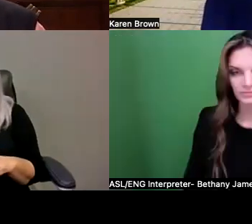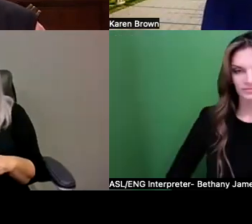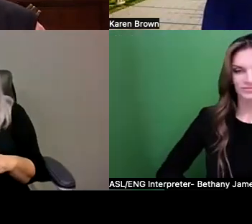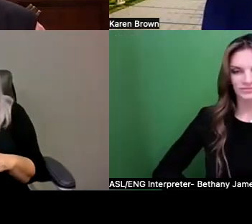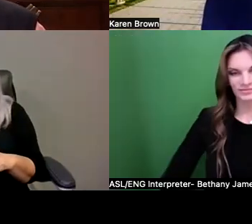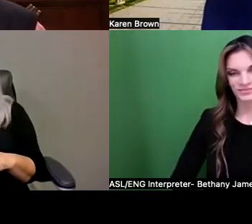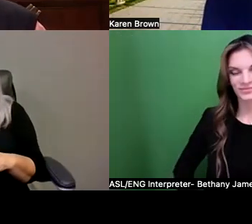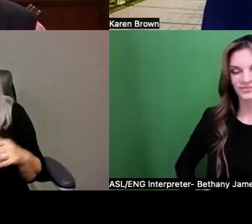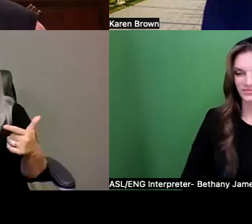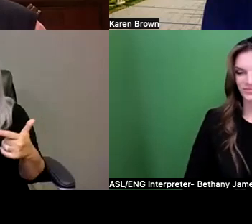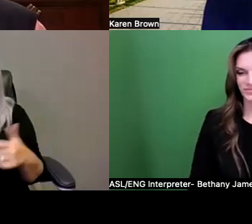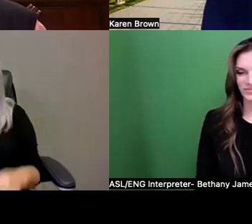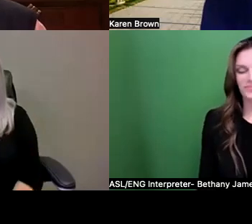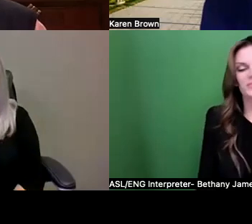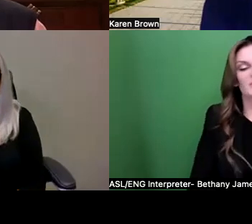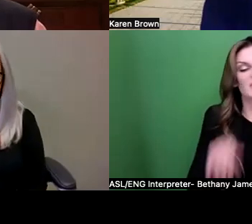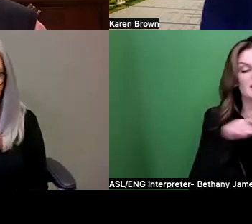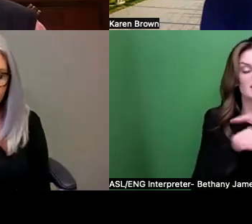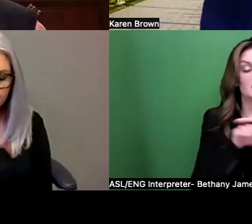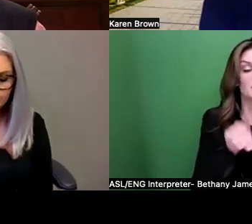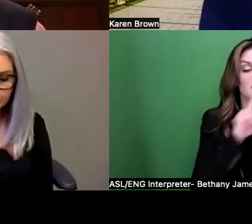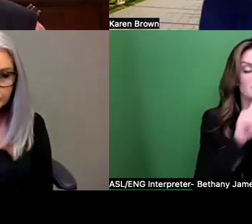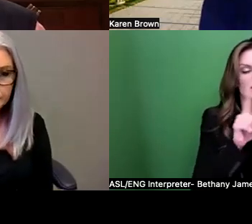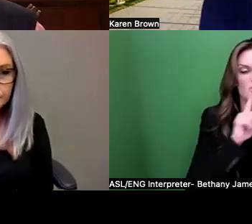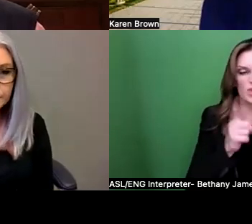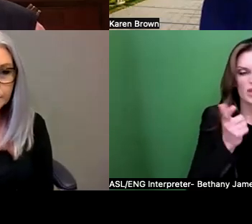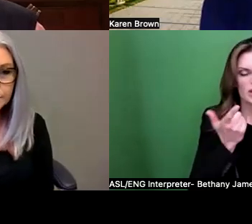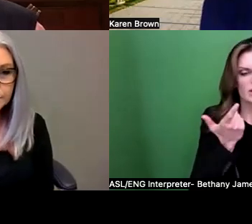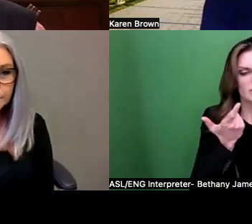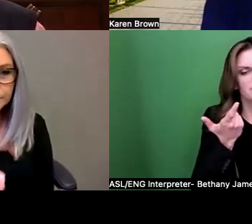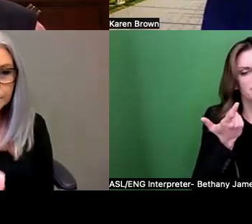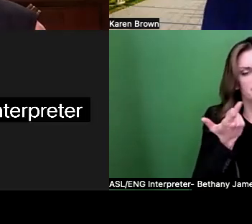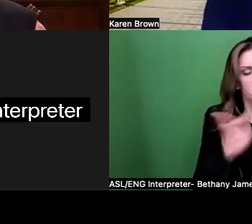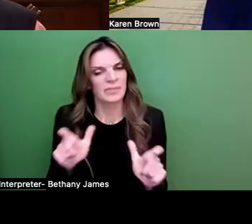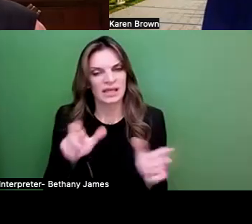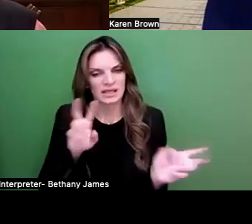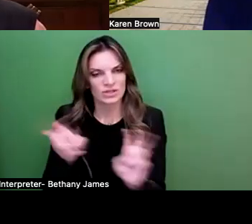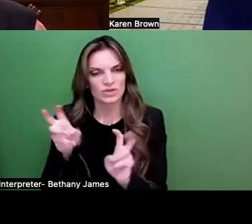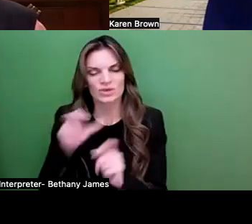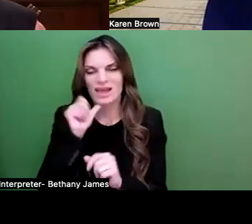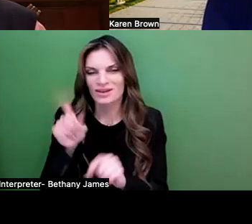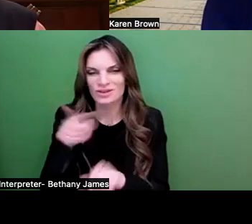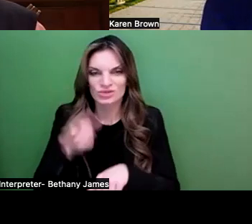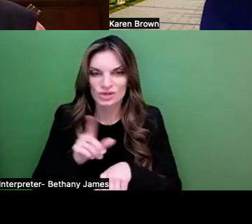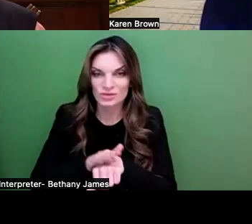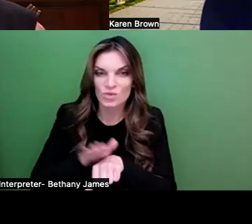Accessibility is a larger question, I think, than just ramps and